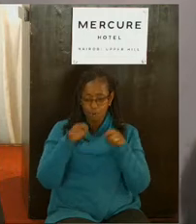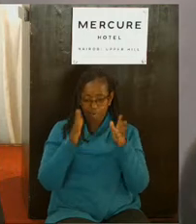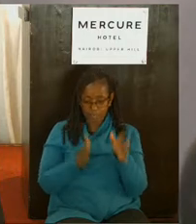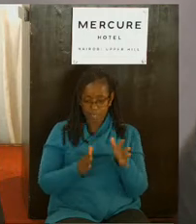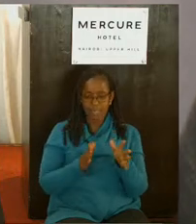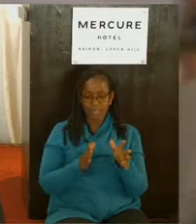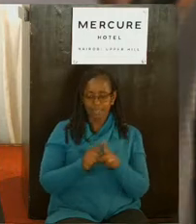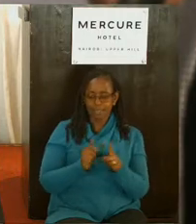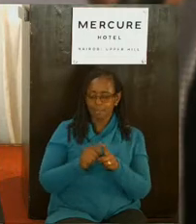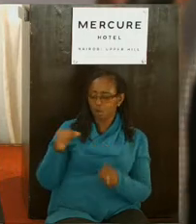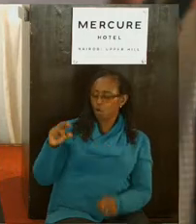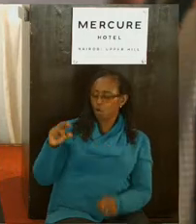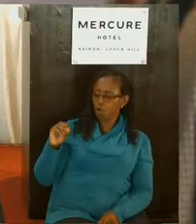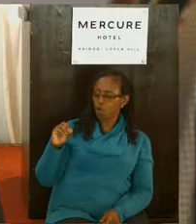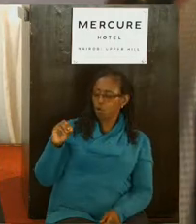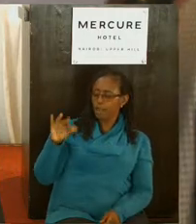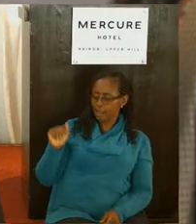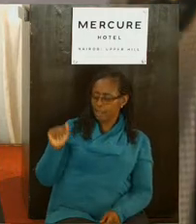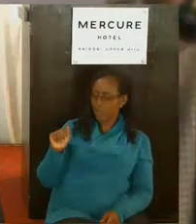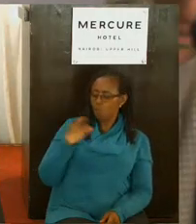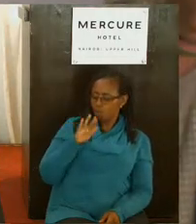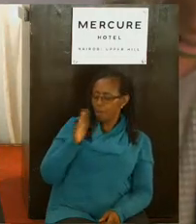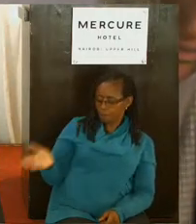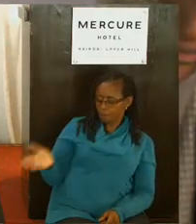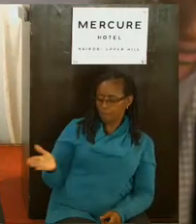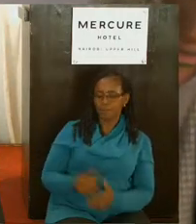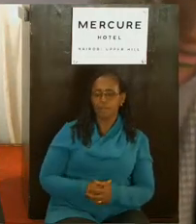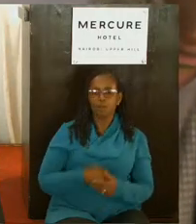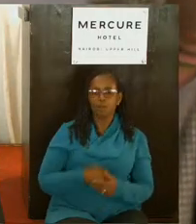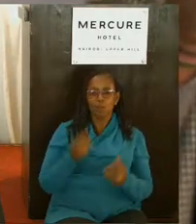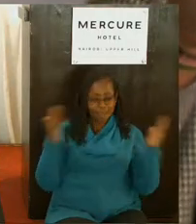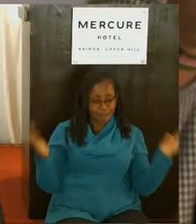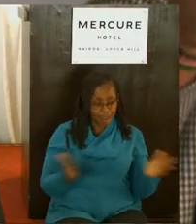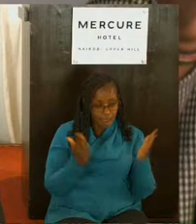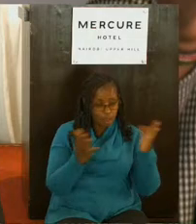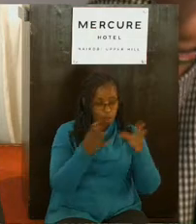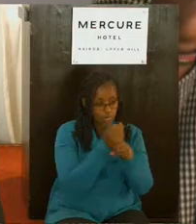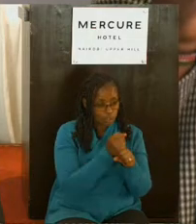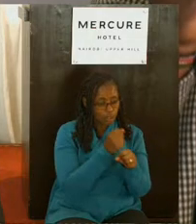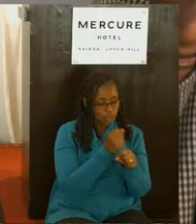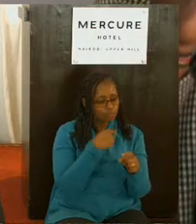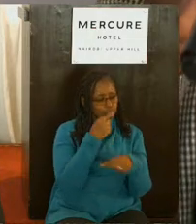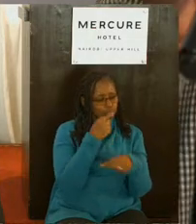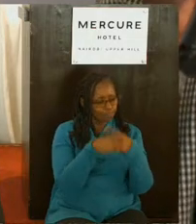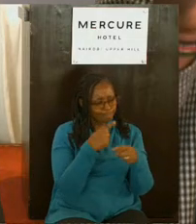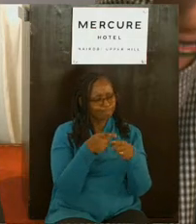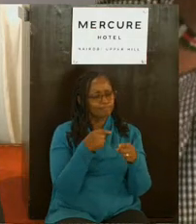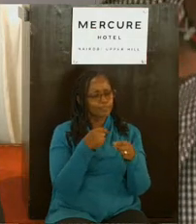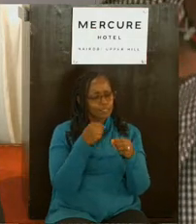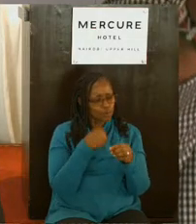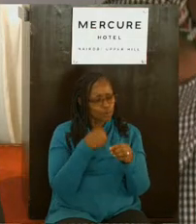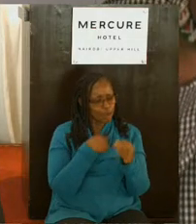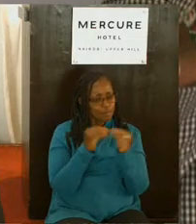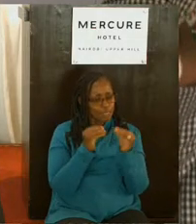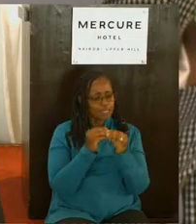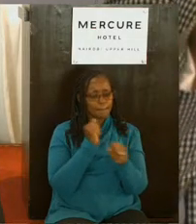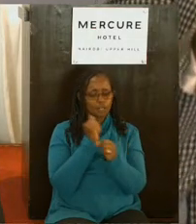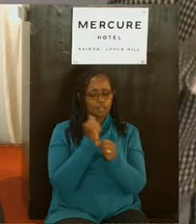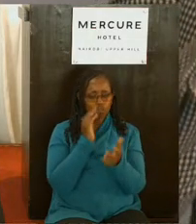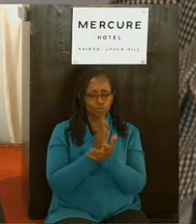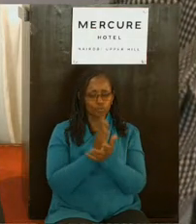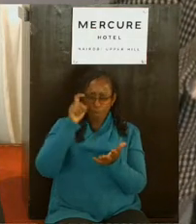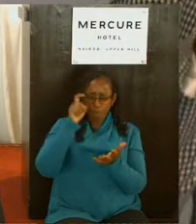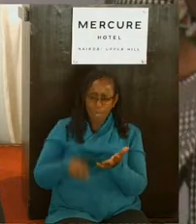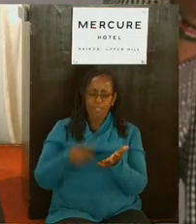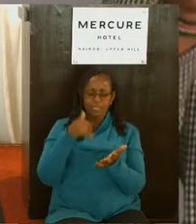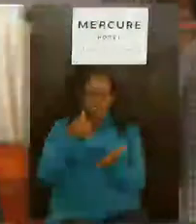course with my colleague Gloria here so we keep encouraging all the organizations as you continue to do such kind of gatherings please ensure that we have women voices